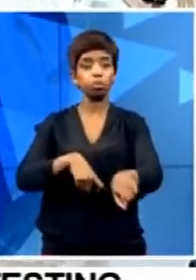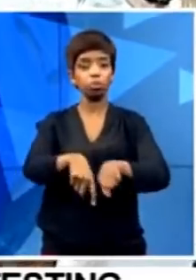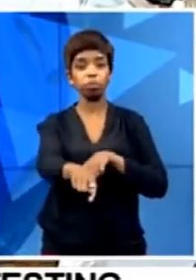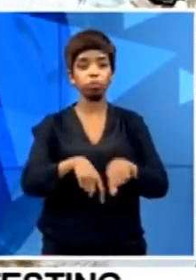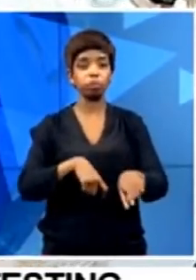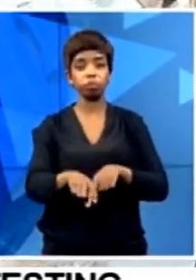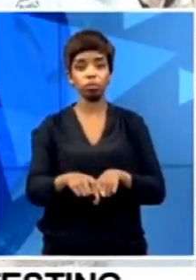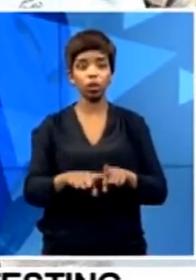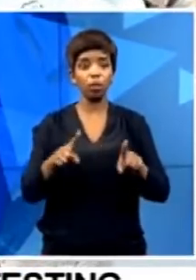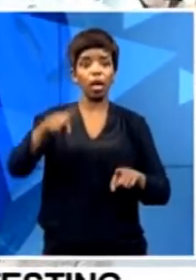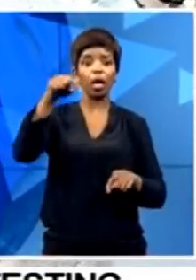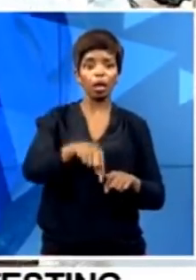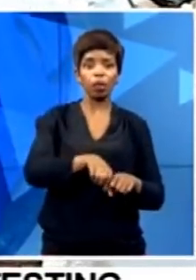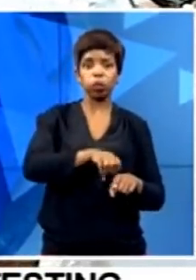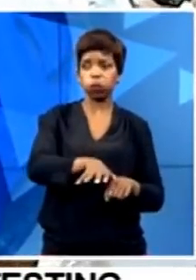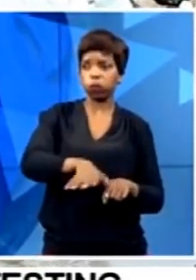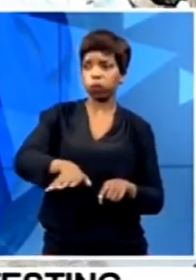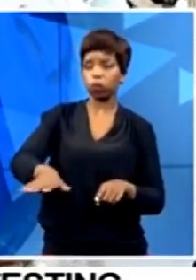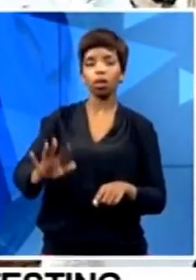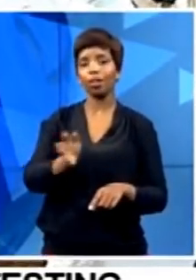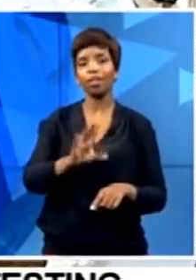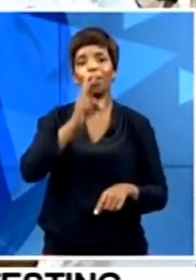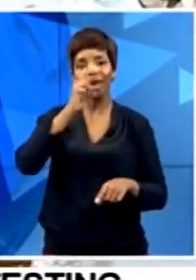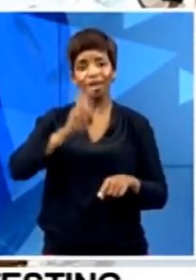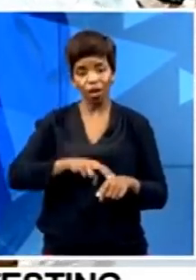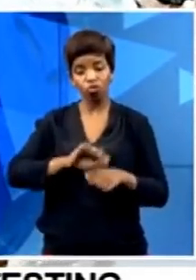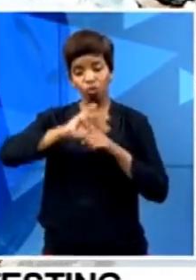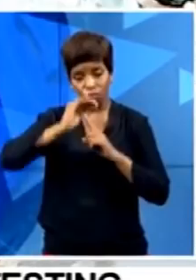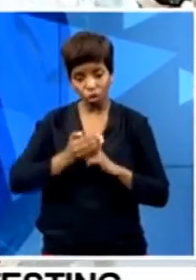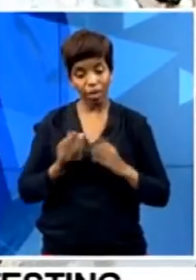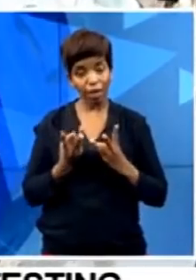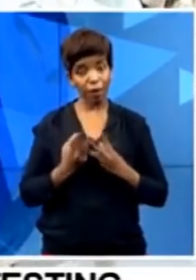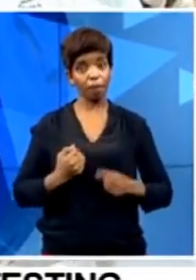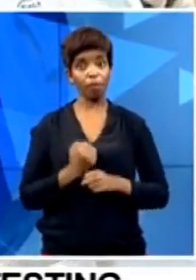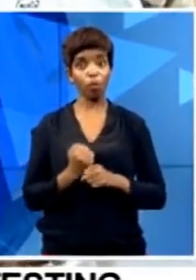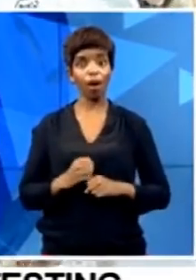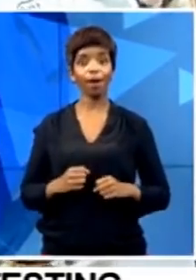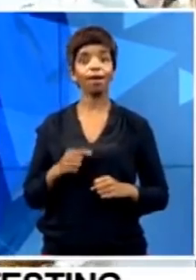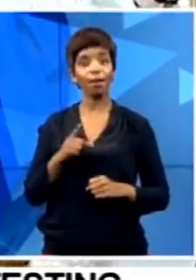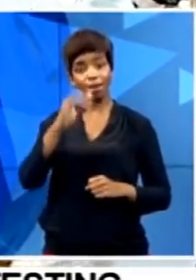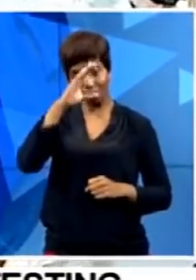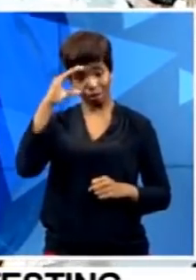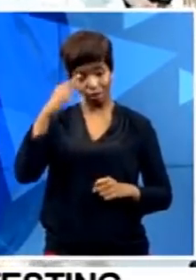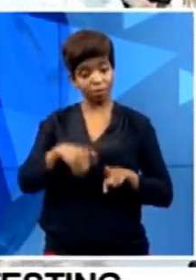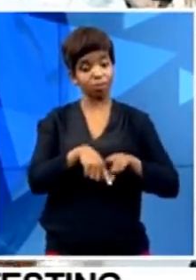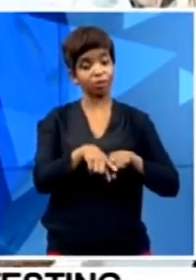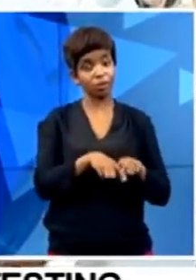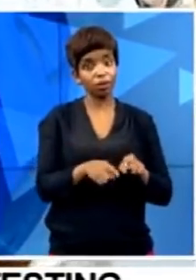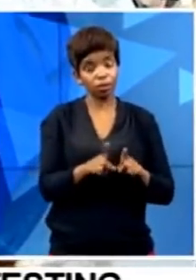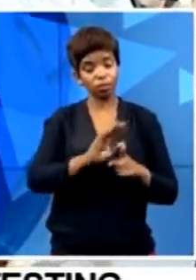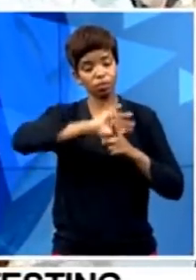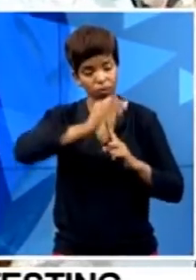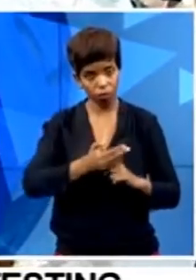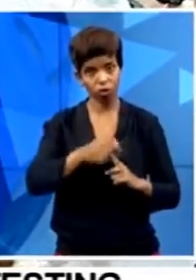that, protect those who are in the front line of this, particularly the medical personnel. So we have seen it happening elsewhere, that they are